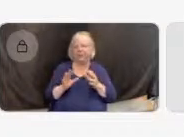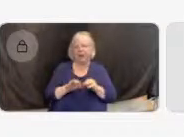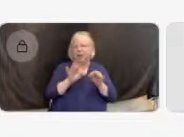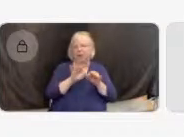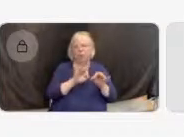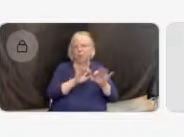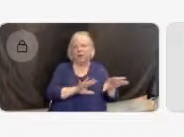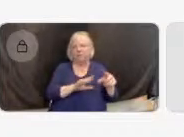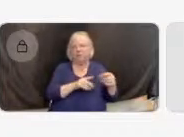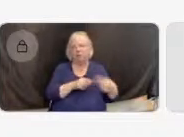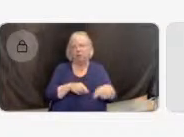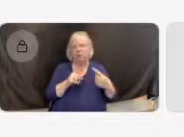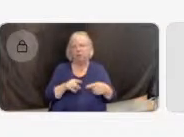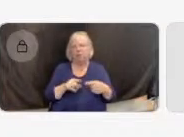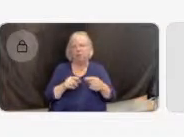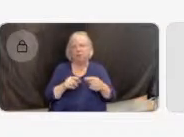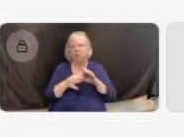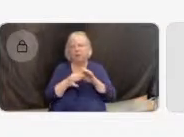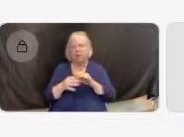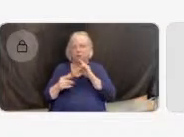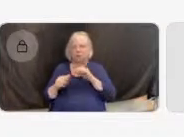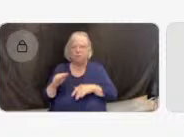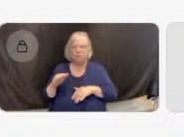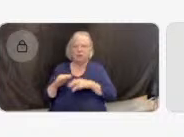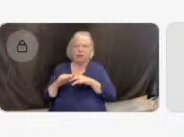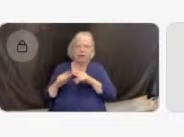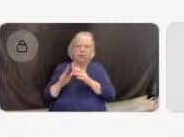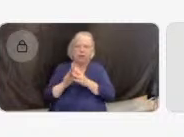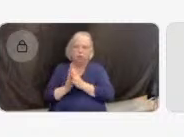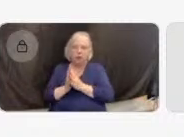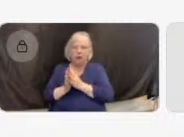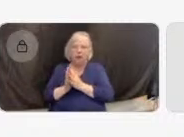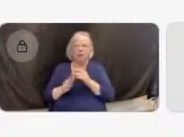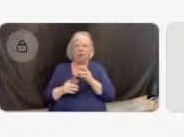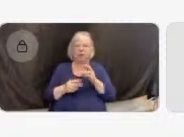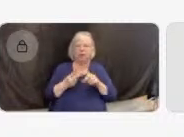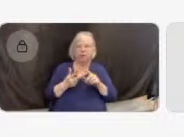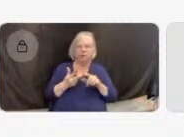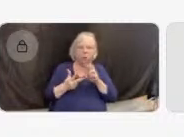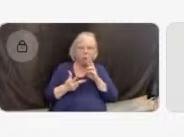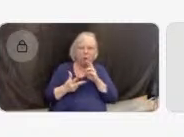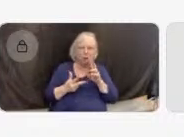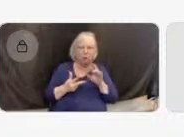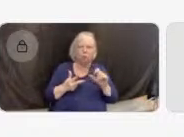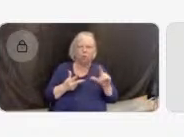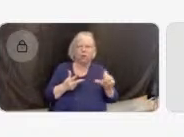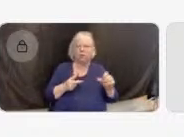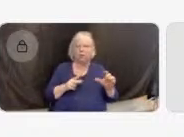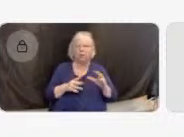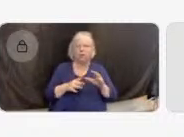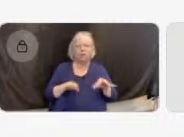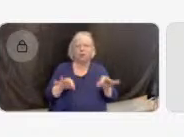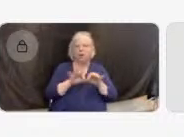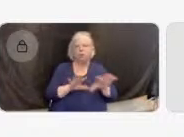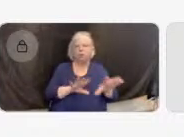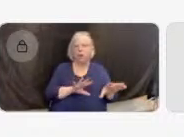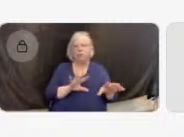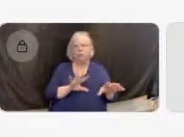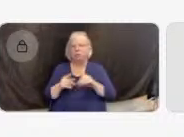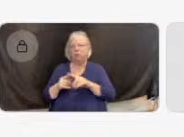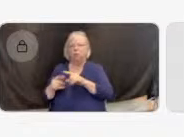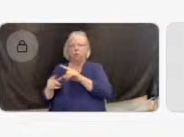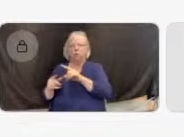arguments with respect to flooding and traffic and their water wells. They're not relevant to the question of whether or